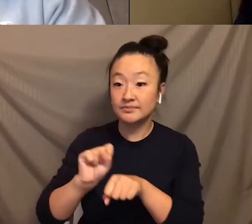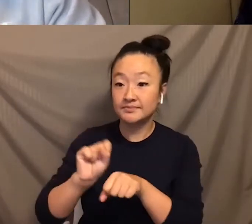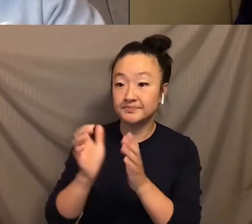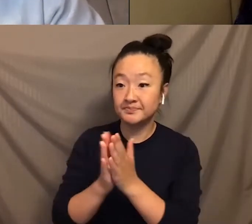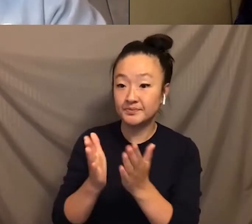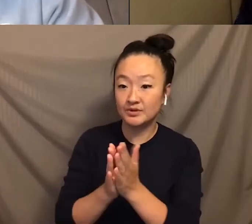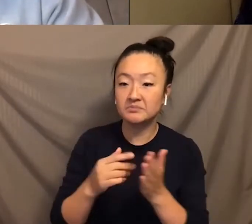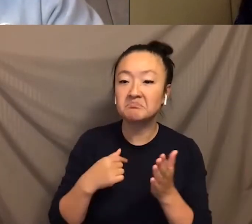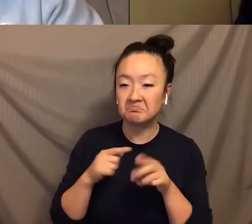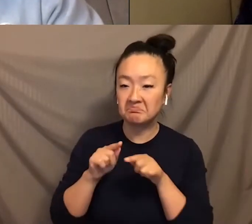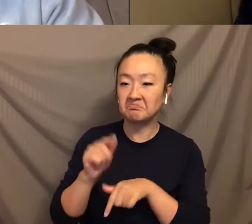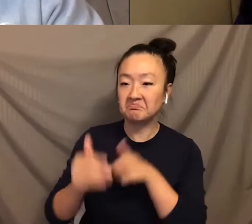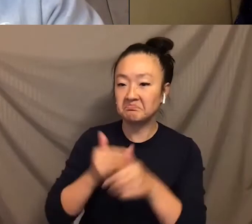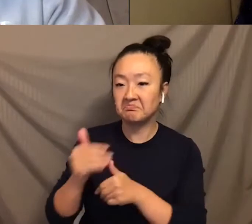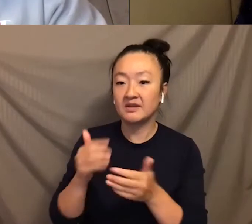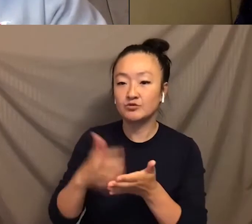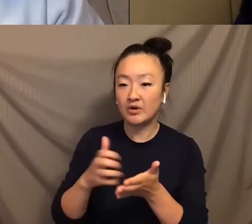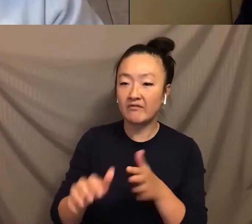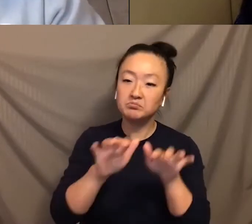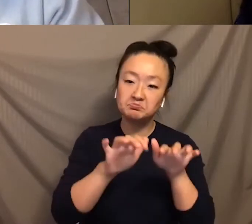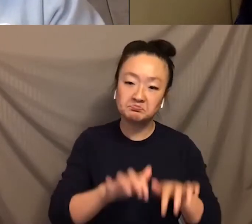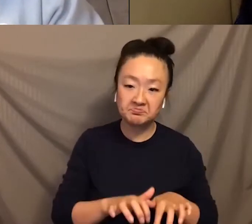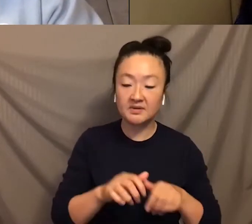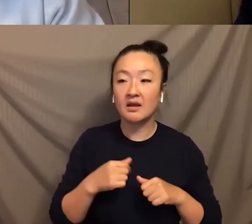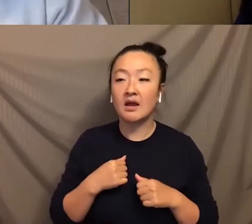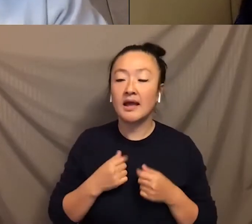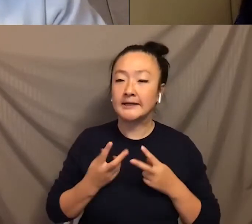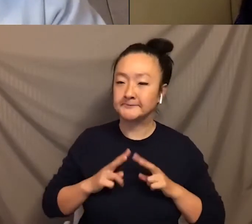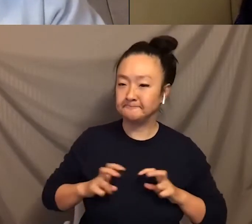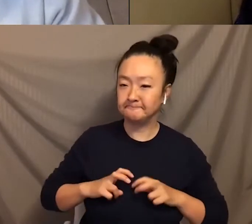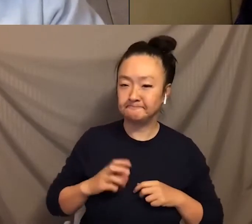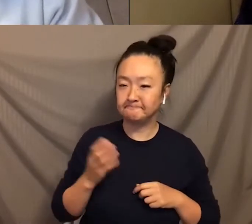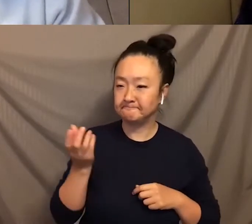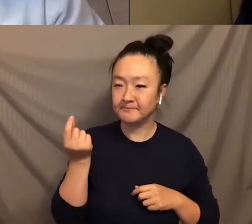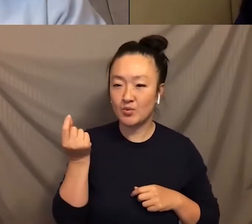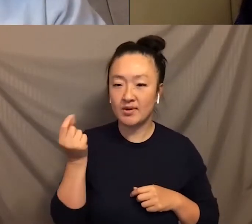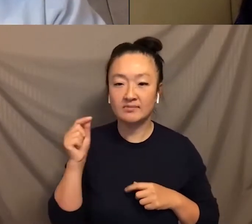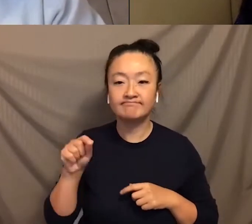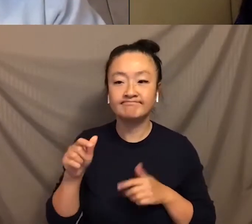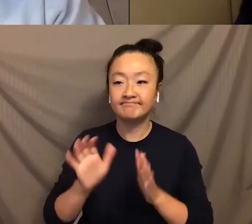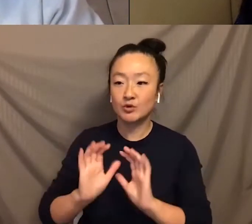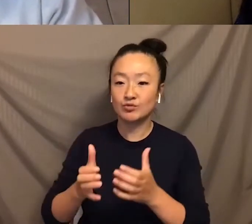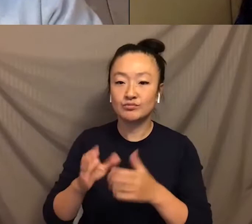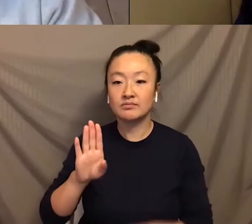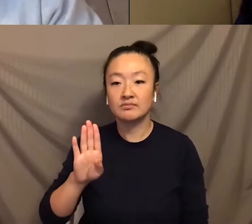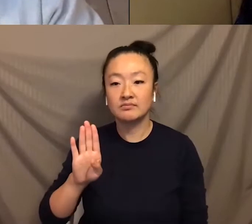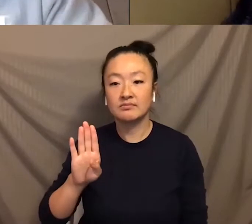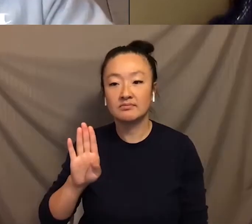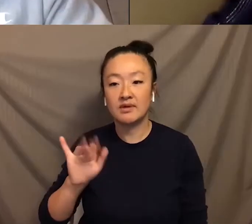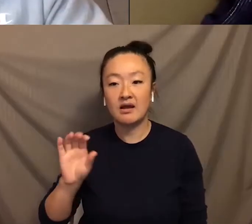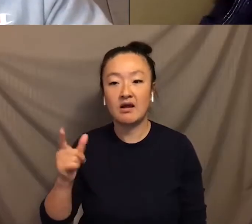as I was working through drafts, because I was asking myself, what is it about the group biography as a form that attracts